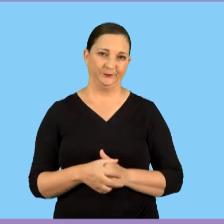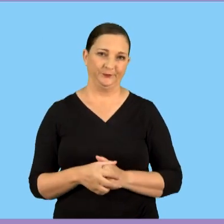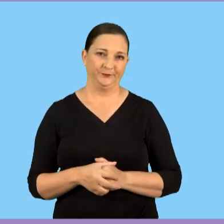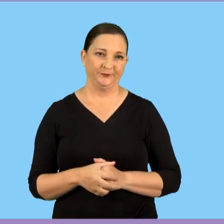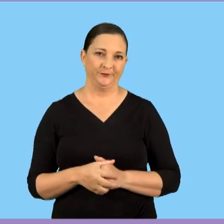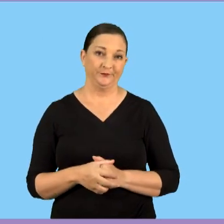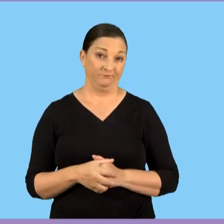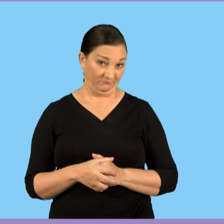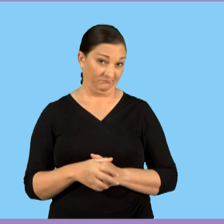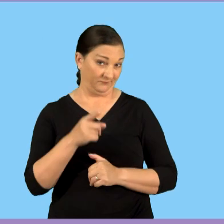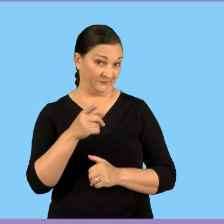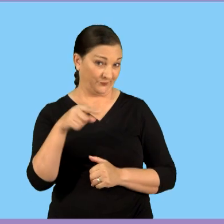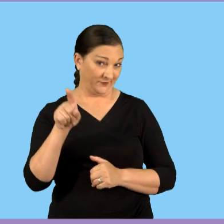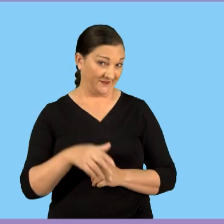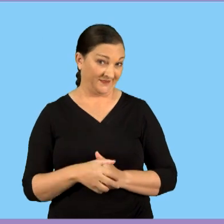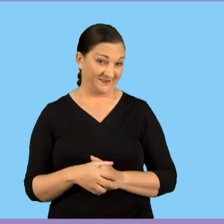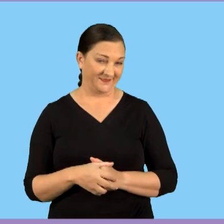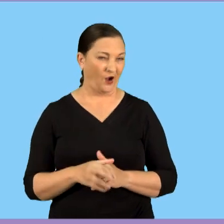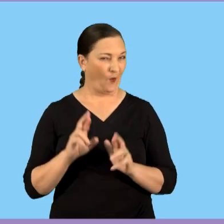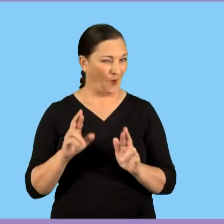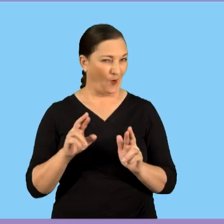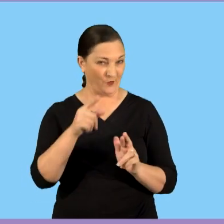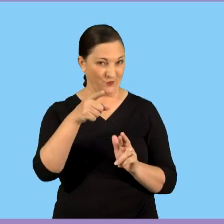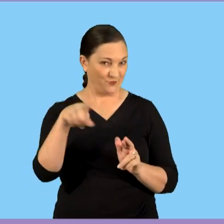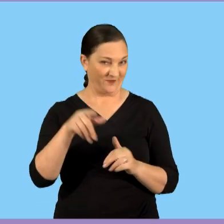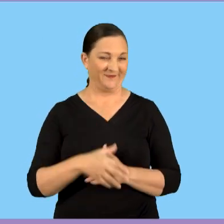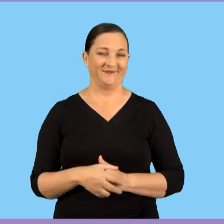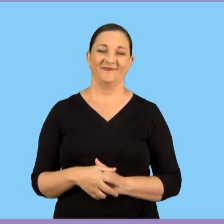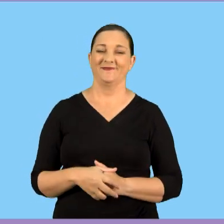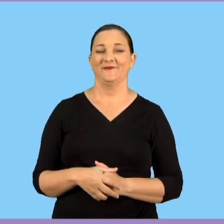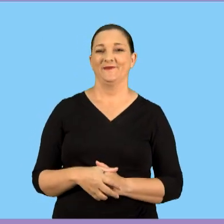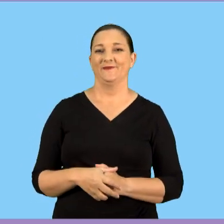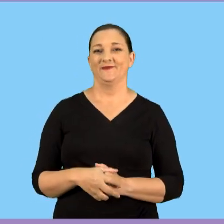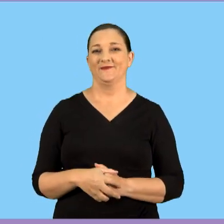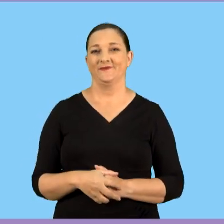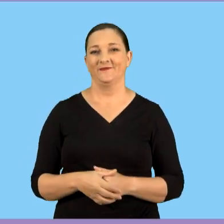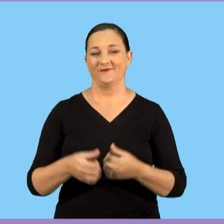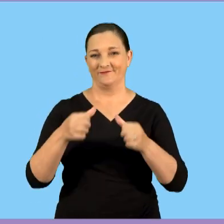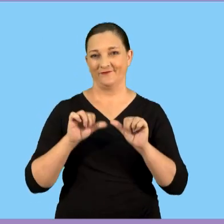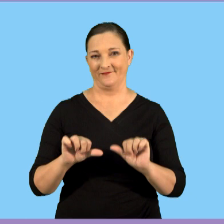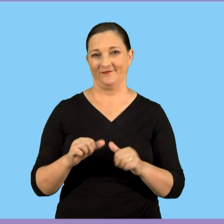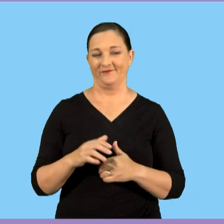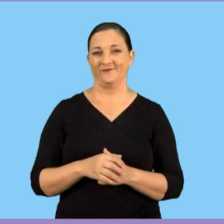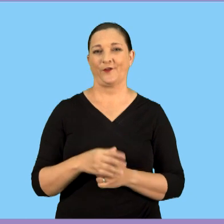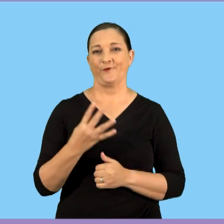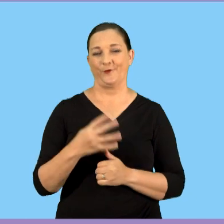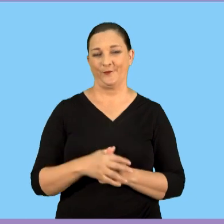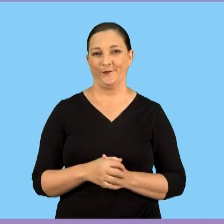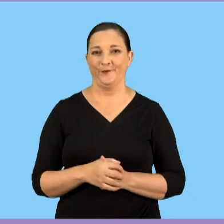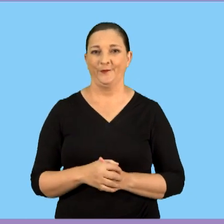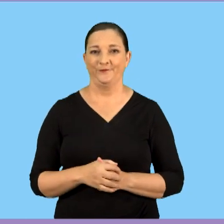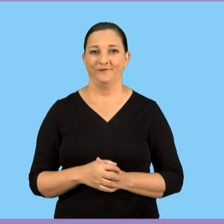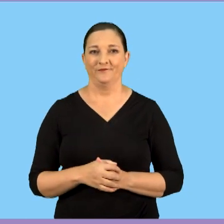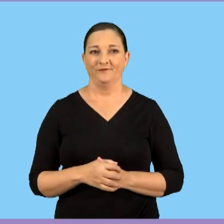42 as our answer. Did you get that correct? I really hope that you did. Let's move on to number